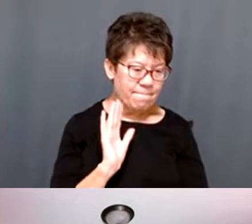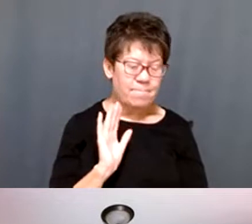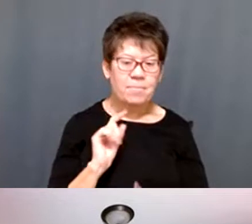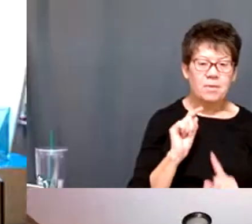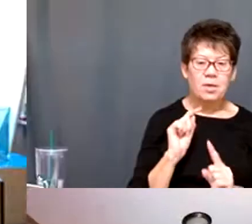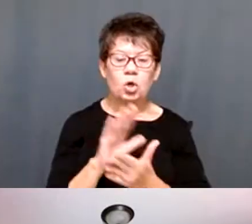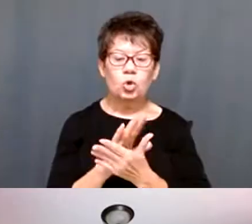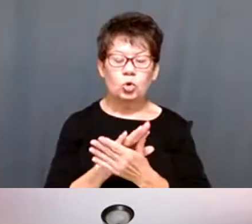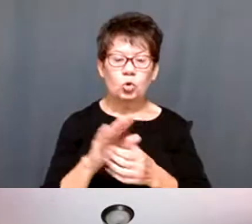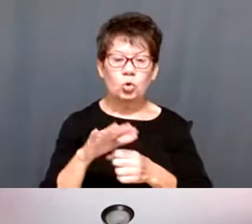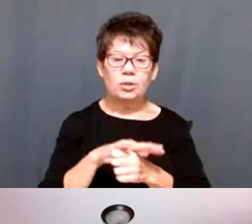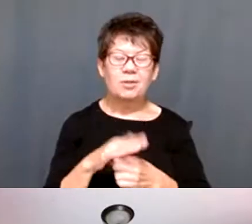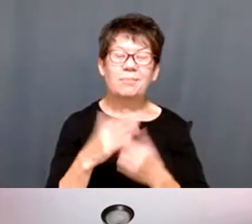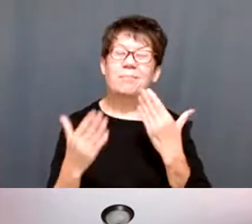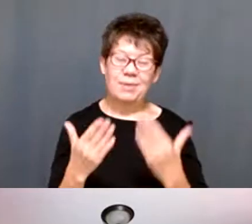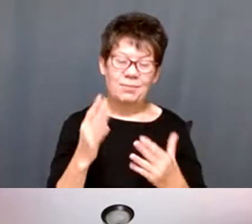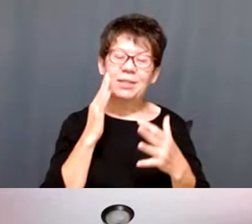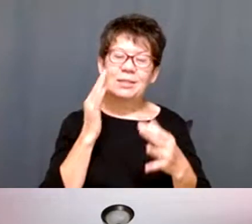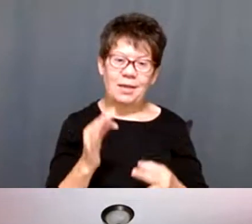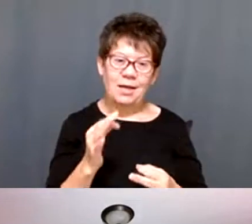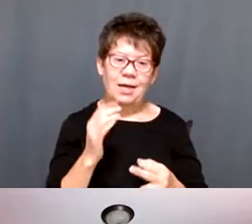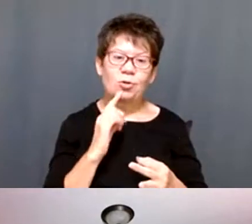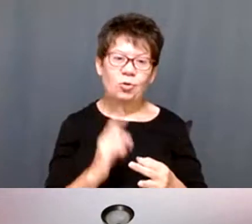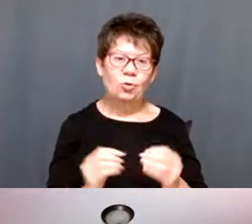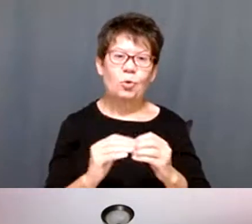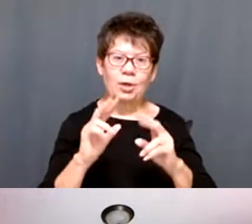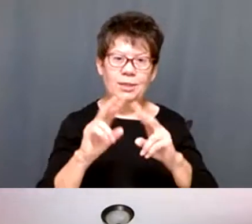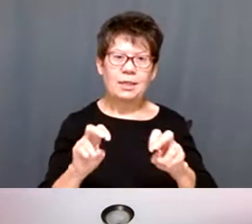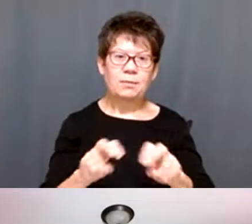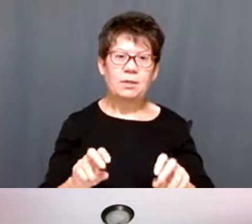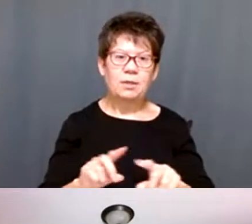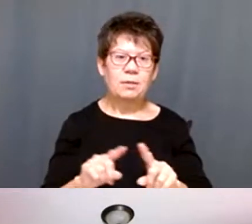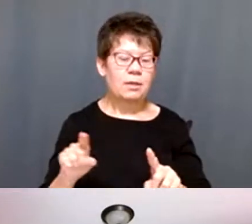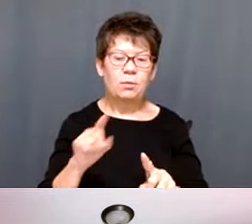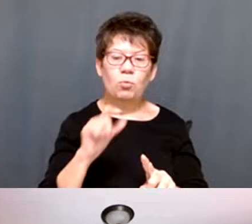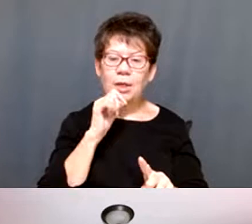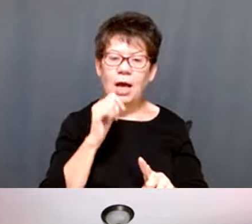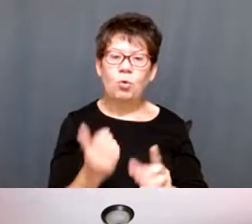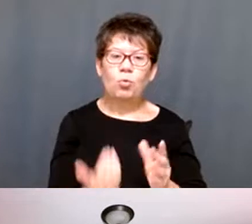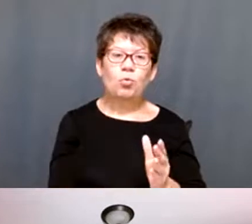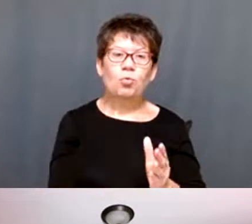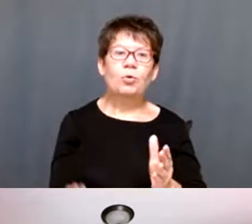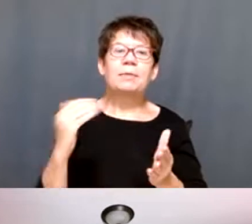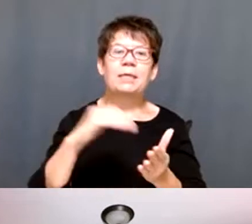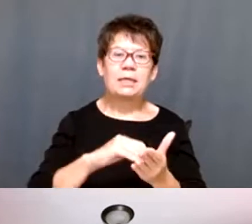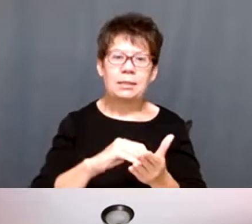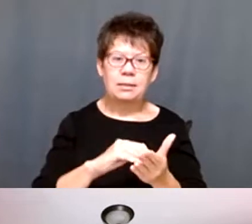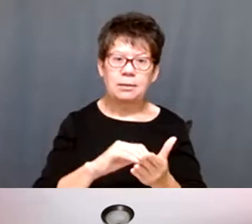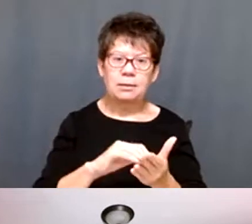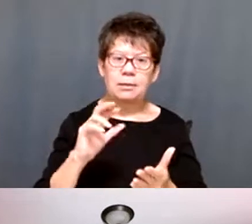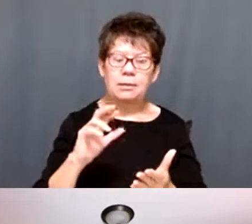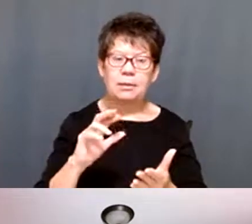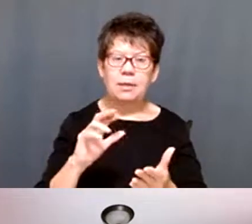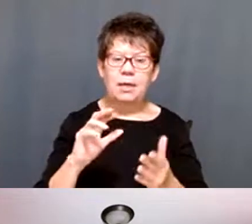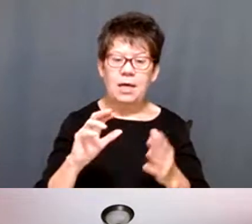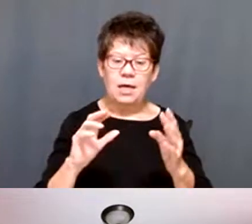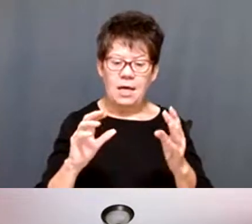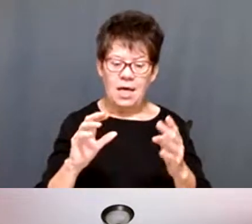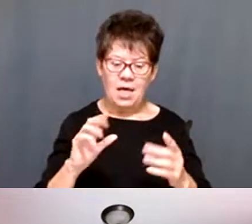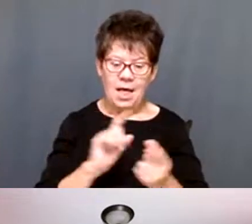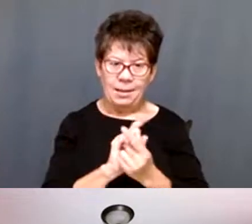school system may choose to conduct additional assessments, but they will not repeat the eligibility evaluation. Your